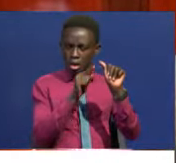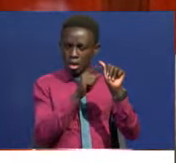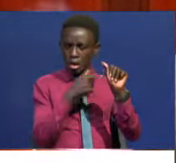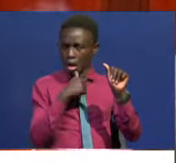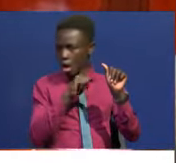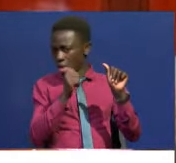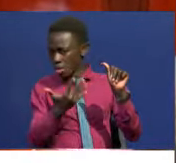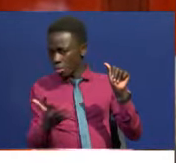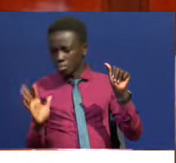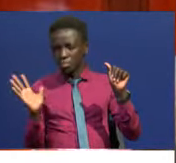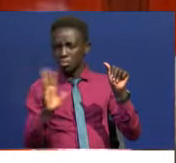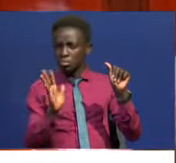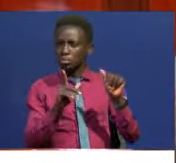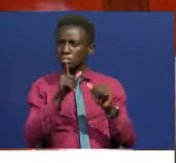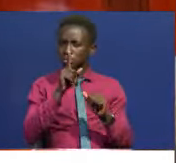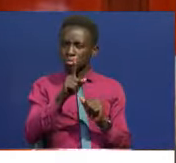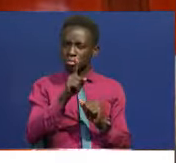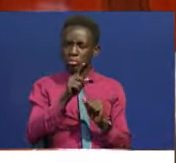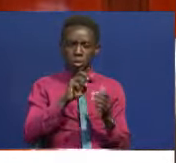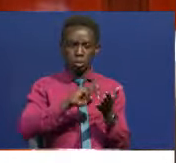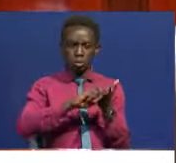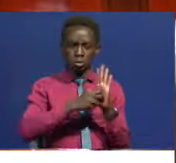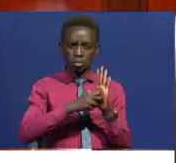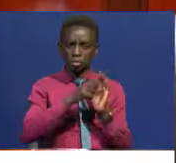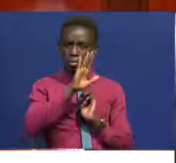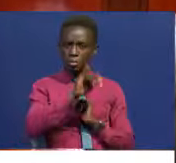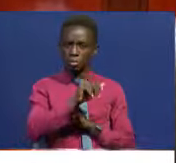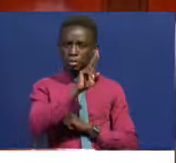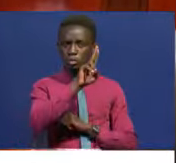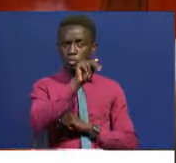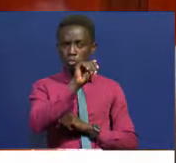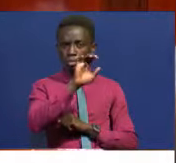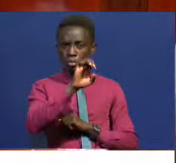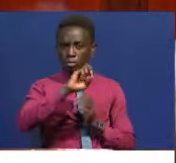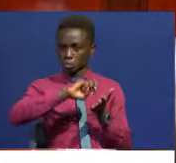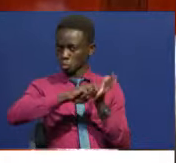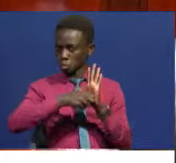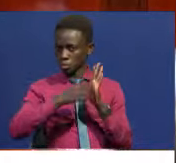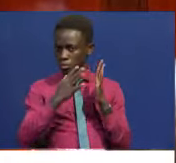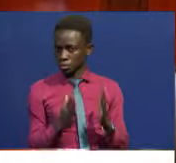record statements from the main contractor based in UAE and who was also a victim?